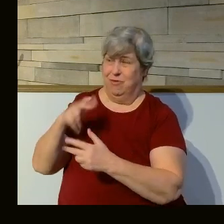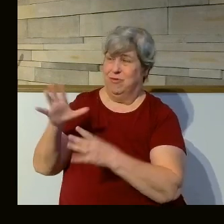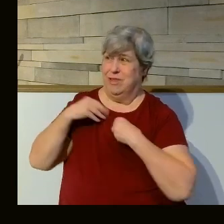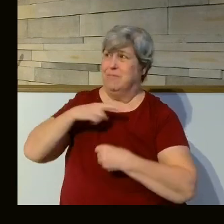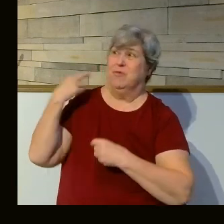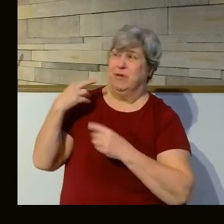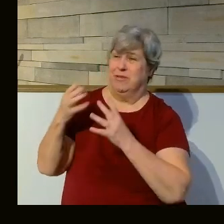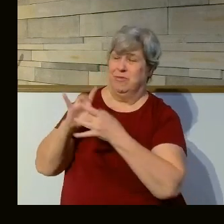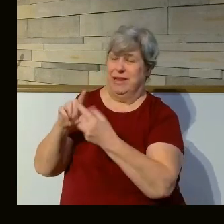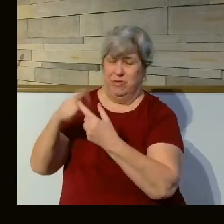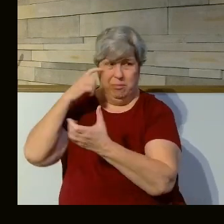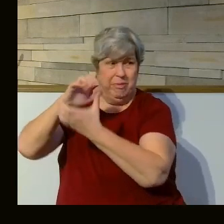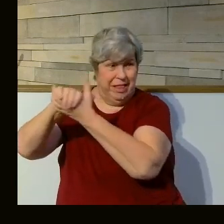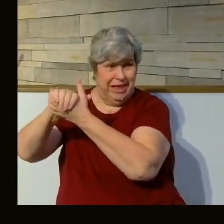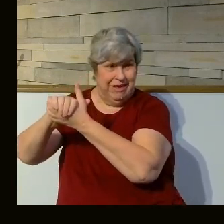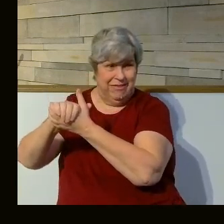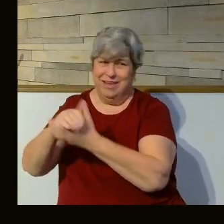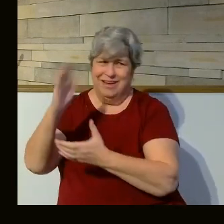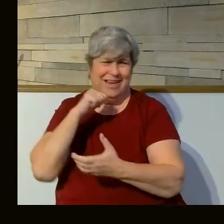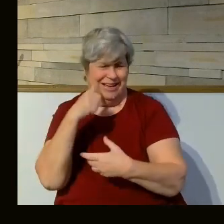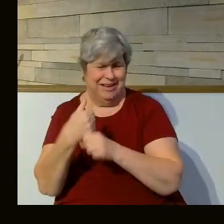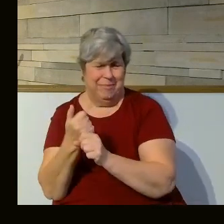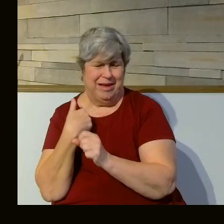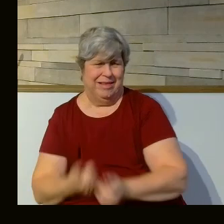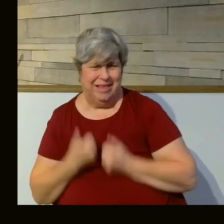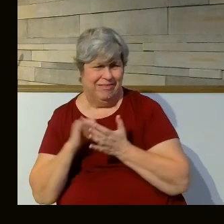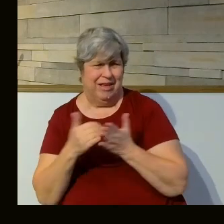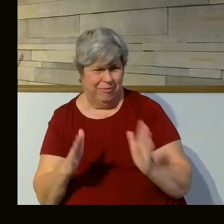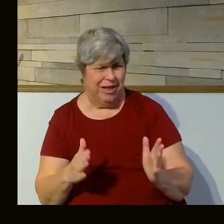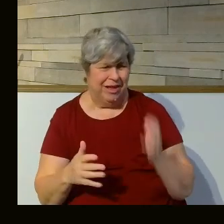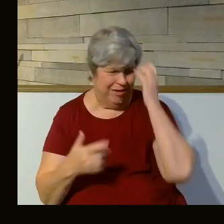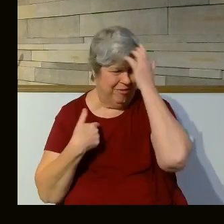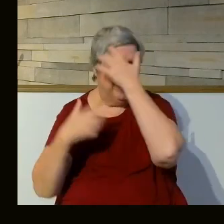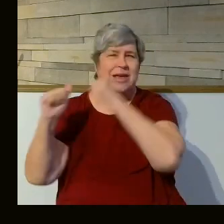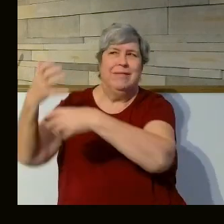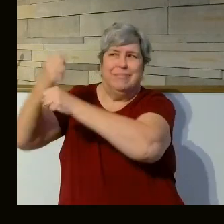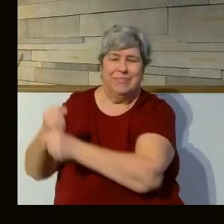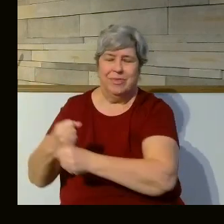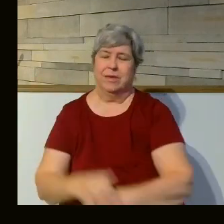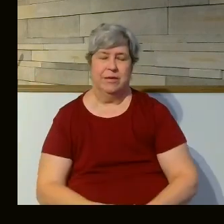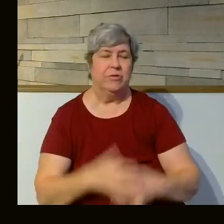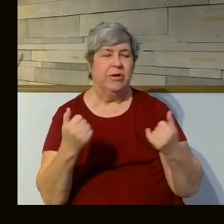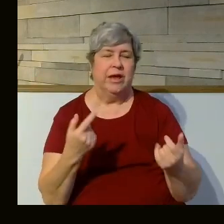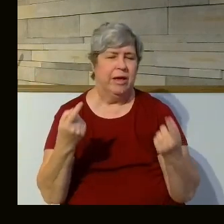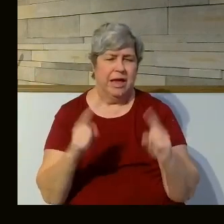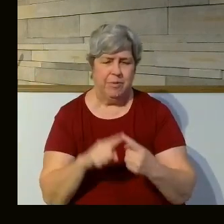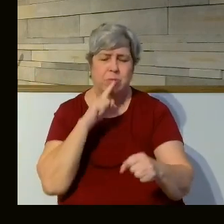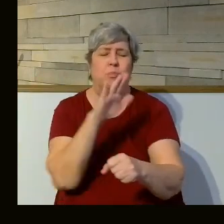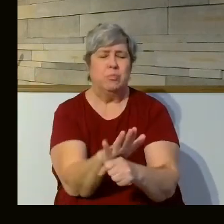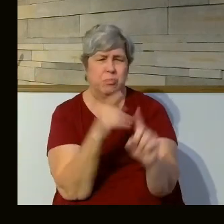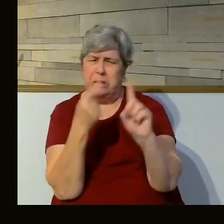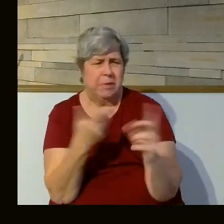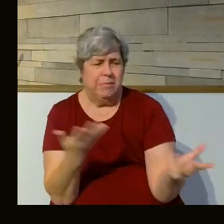full. And that's not the way God has created us to live this life. So now, what's happened to commitment? We know we need it. So